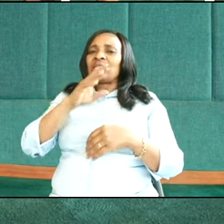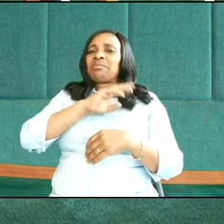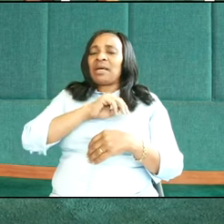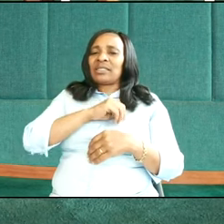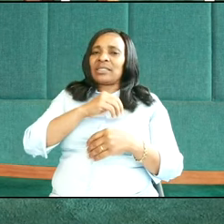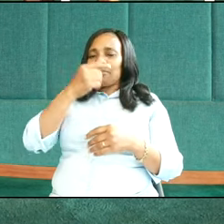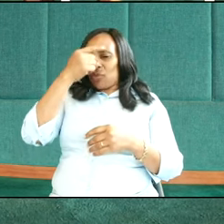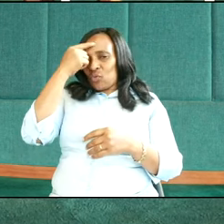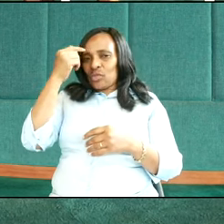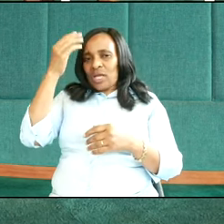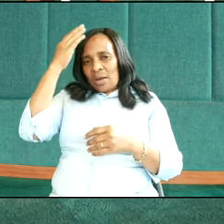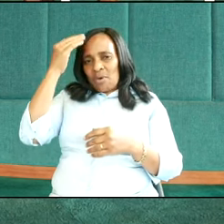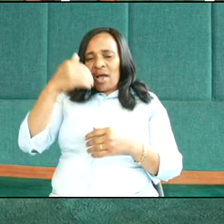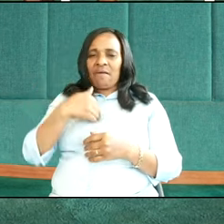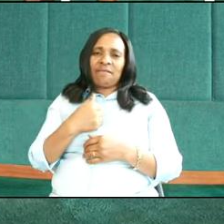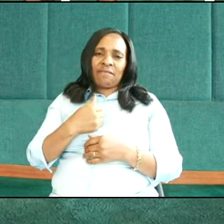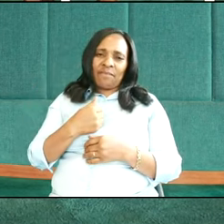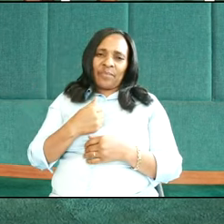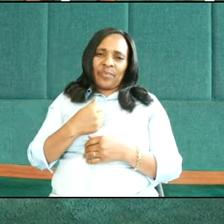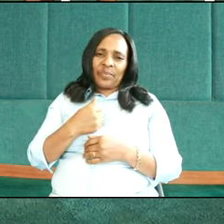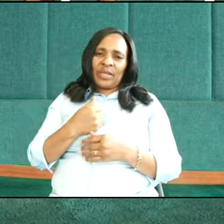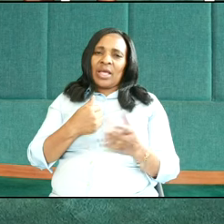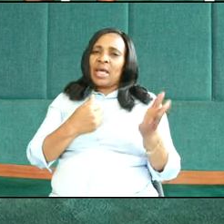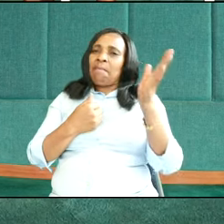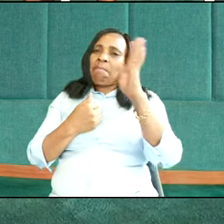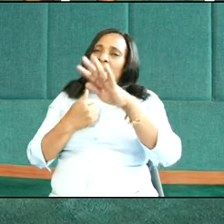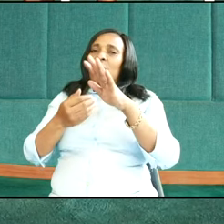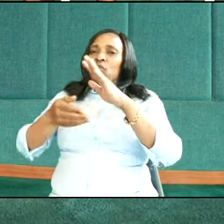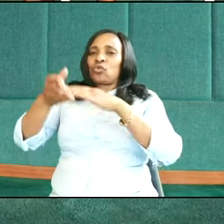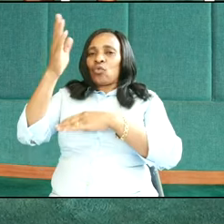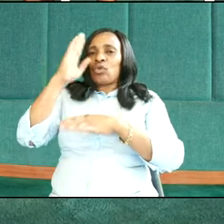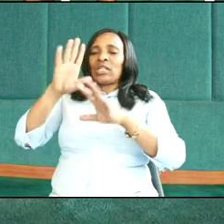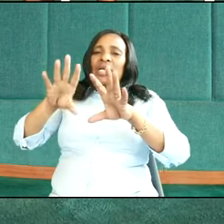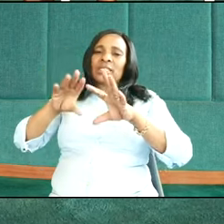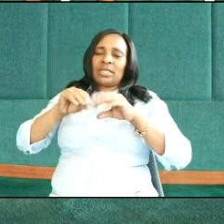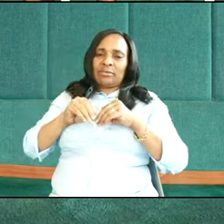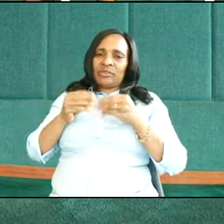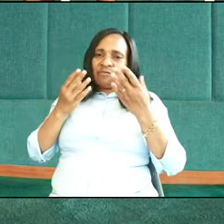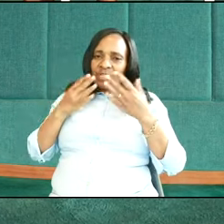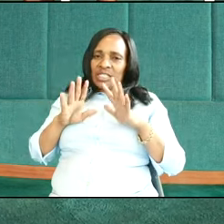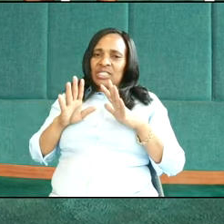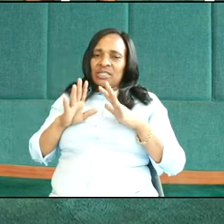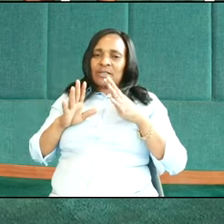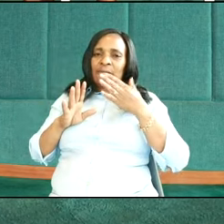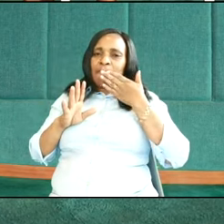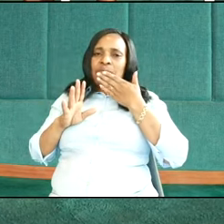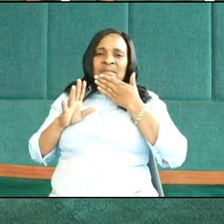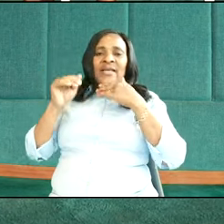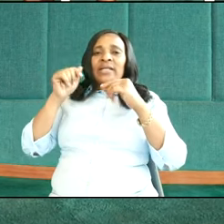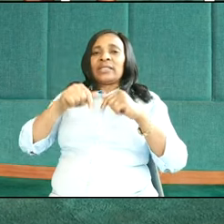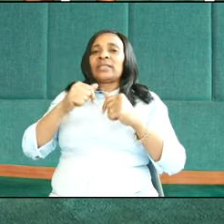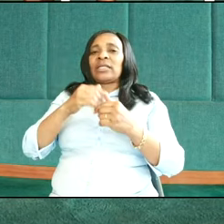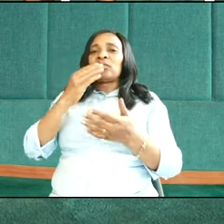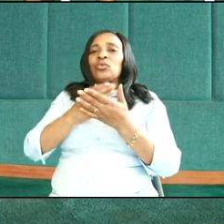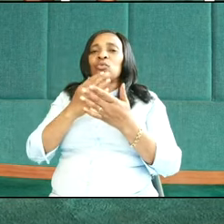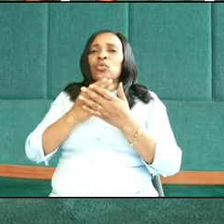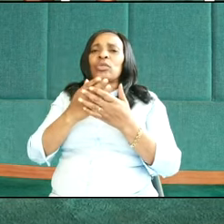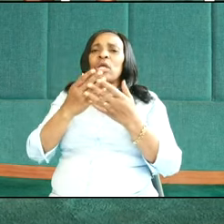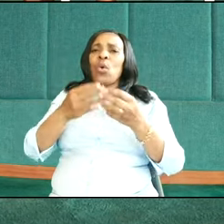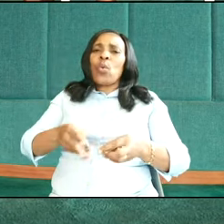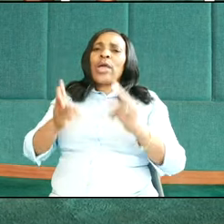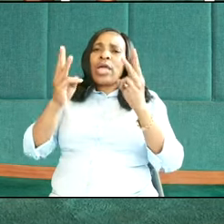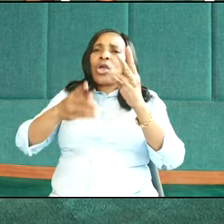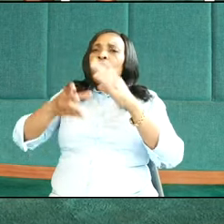humble. Yeah, he turns back to God. He accepts that he's done bad. Yeah, well, you know, that's actually an interesting aspect about God,